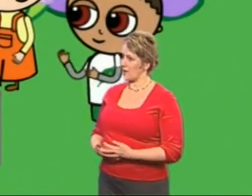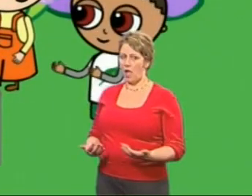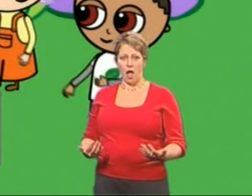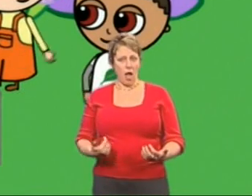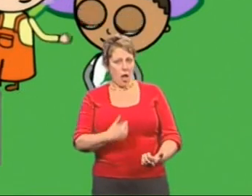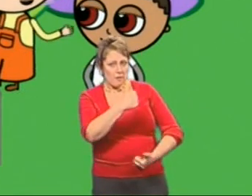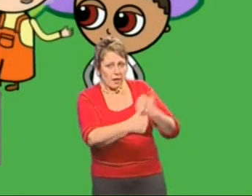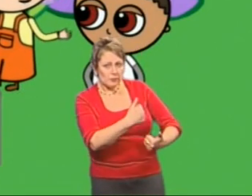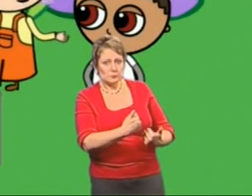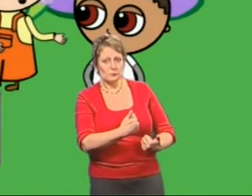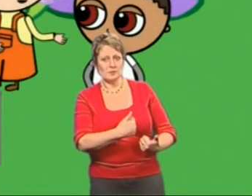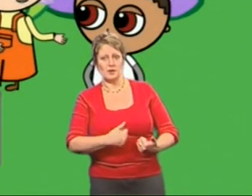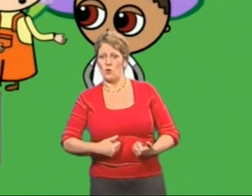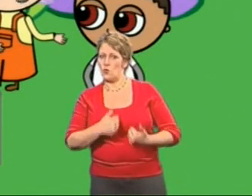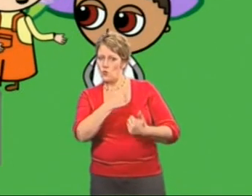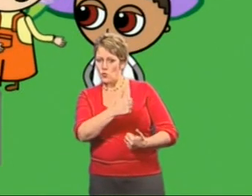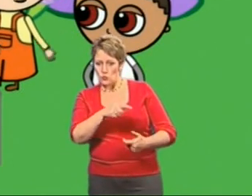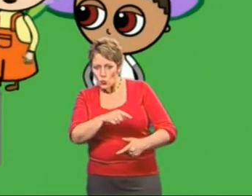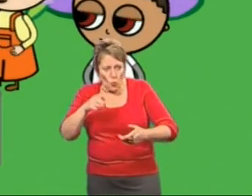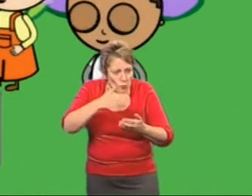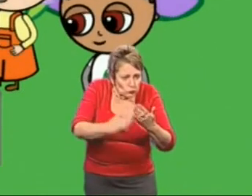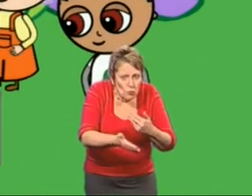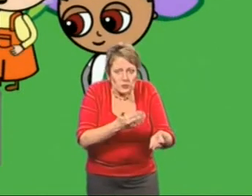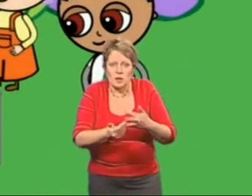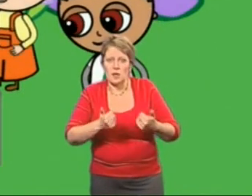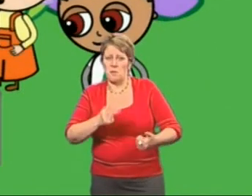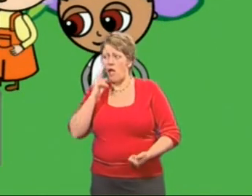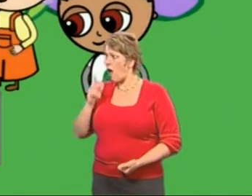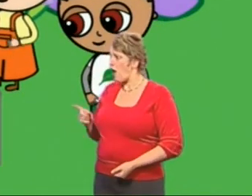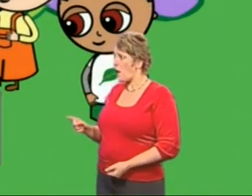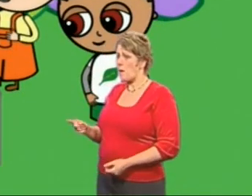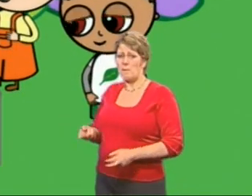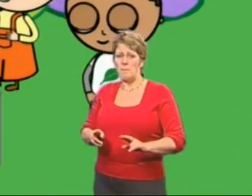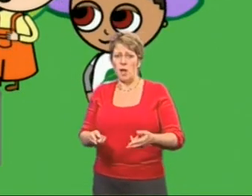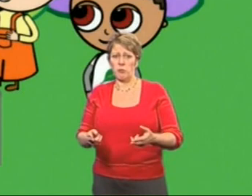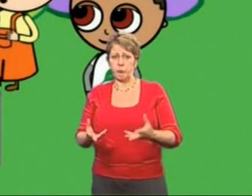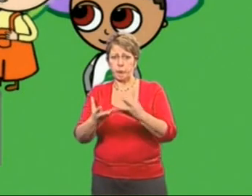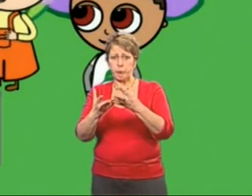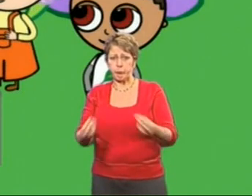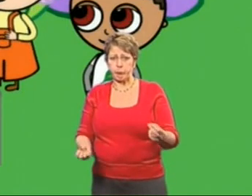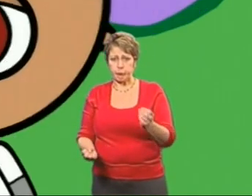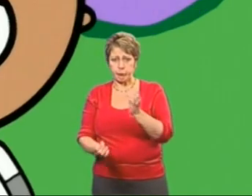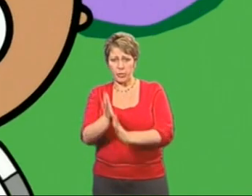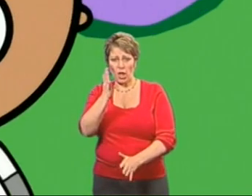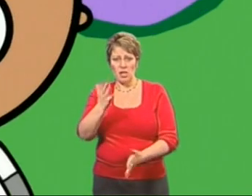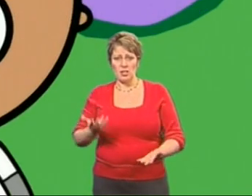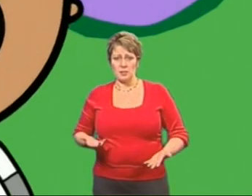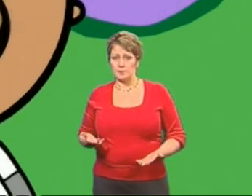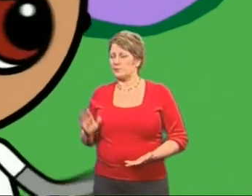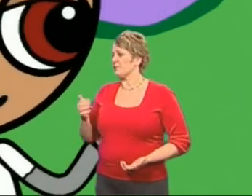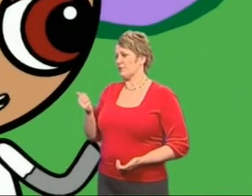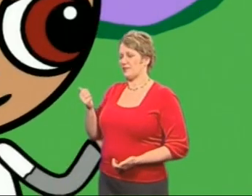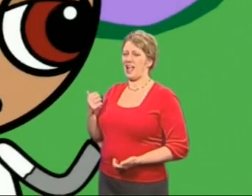Well done, Mick. Yes, good work on Jarm. But look at the barbecue. Everything's burnt to a crisp. It's